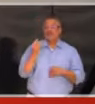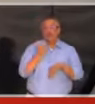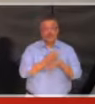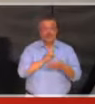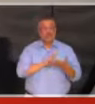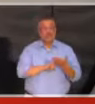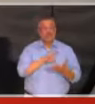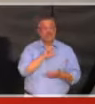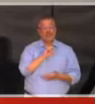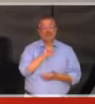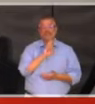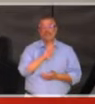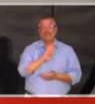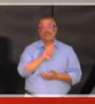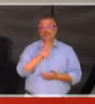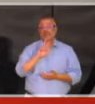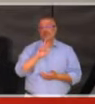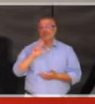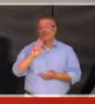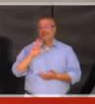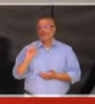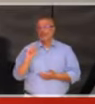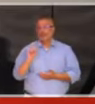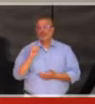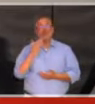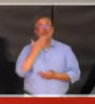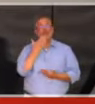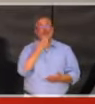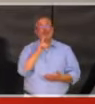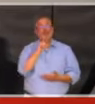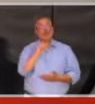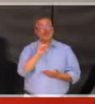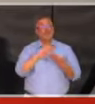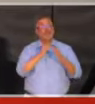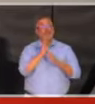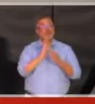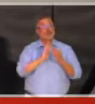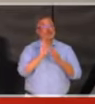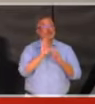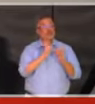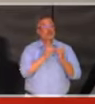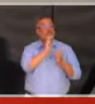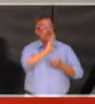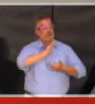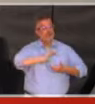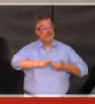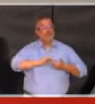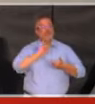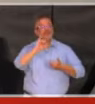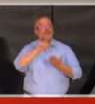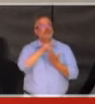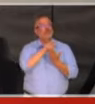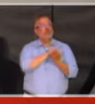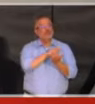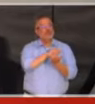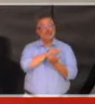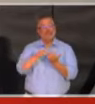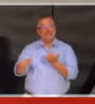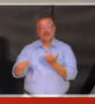SB 330. And I want to thank the Los Angeles Community College District for their partnership in getting this legislation